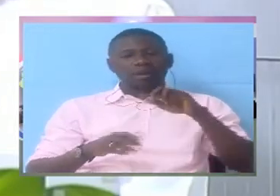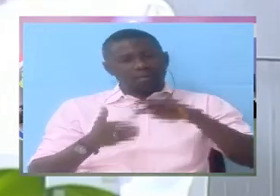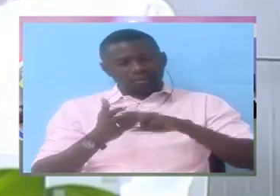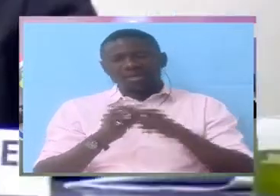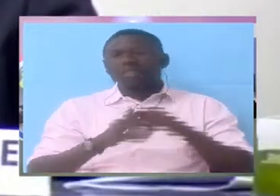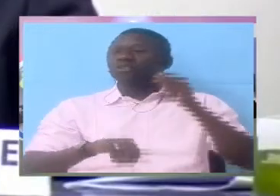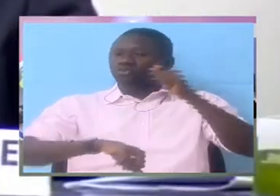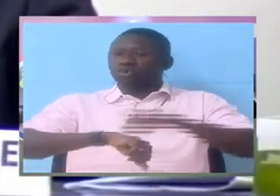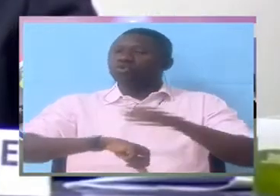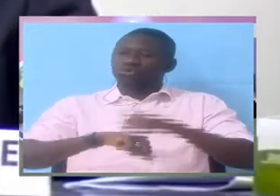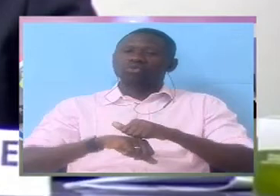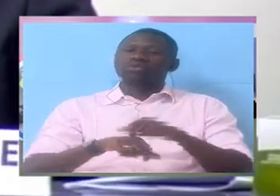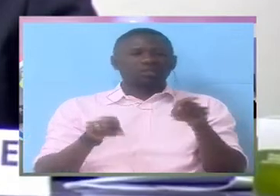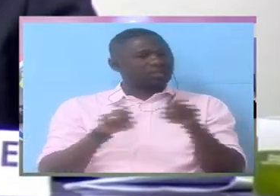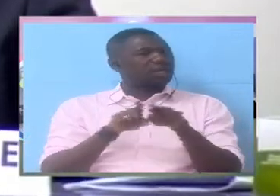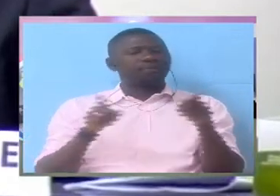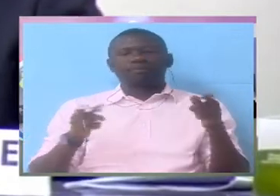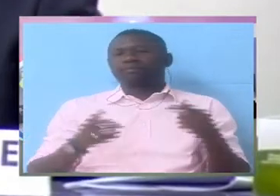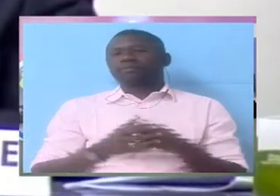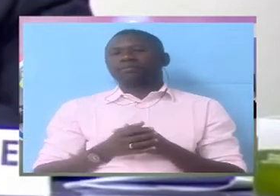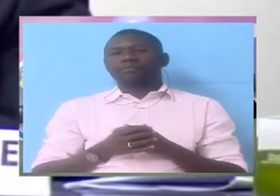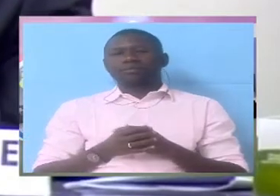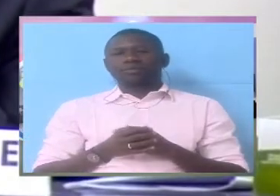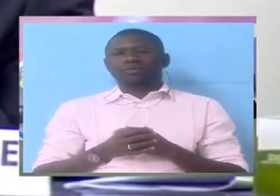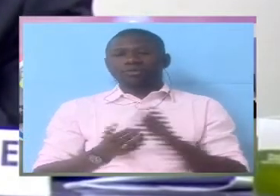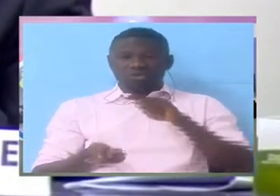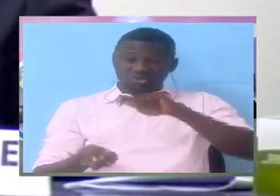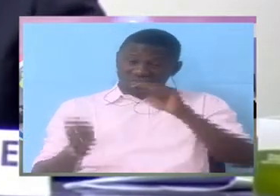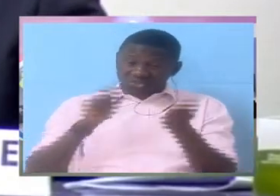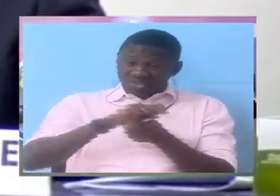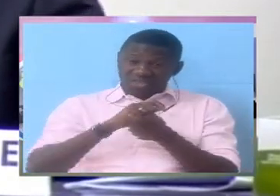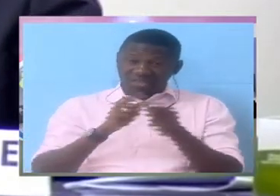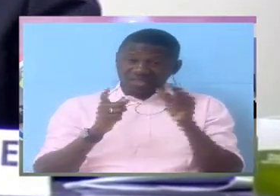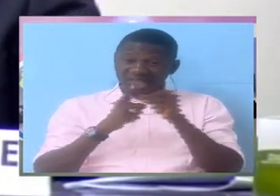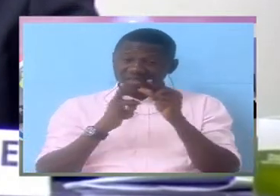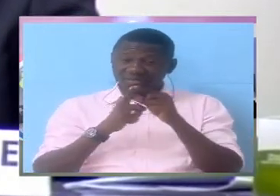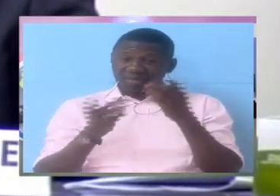torture. Does it change the